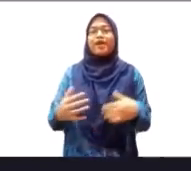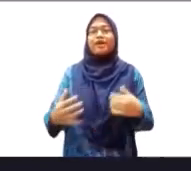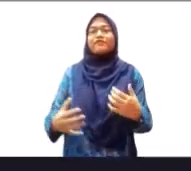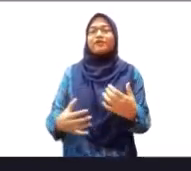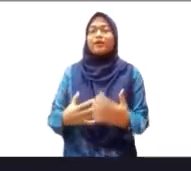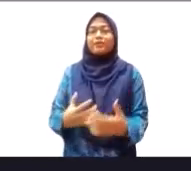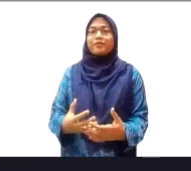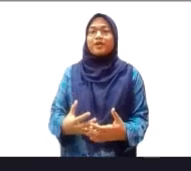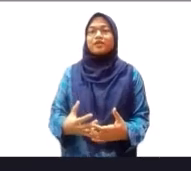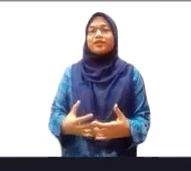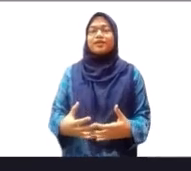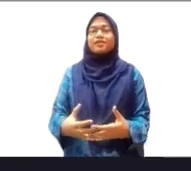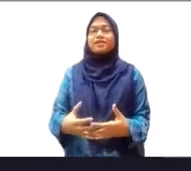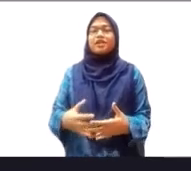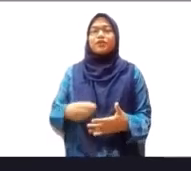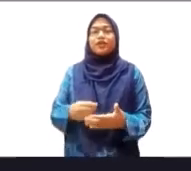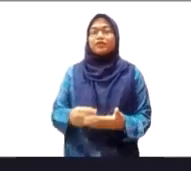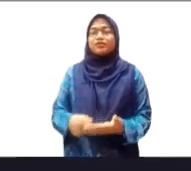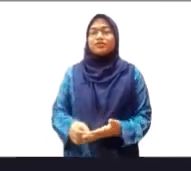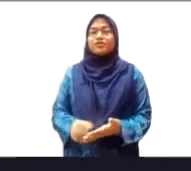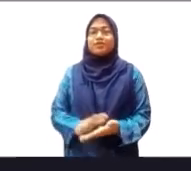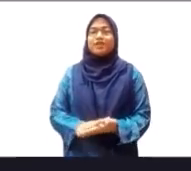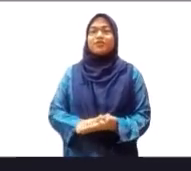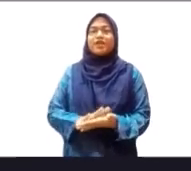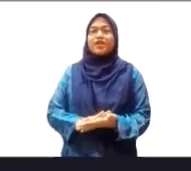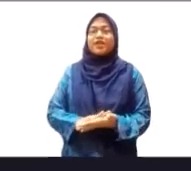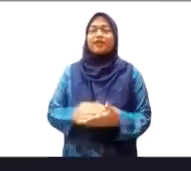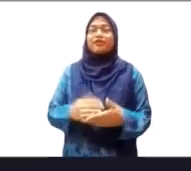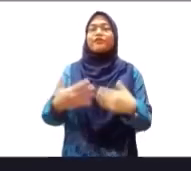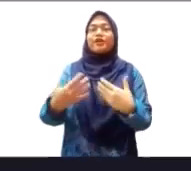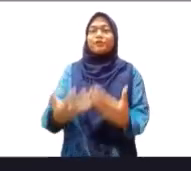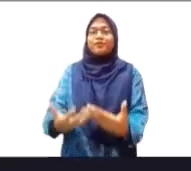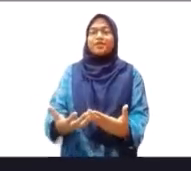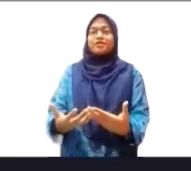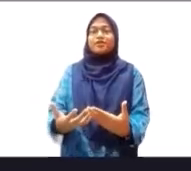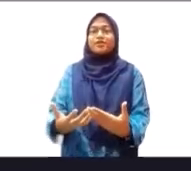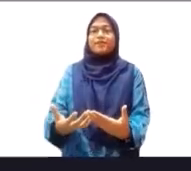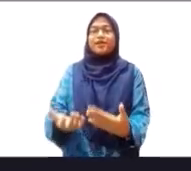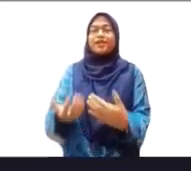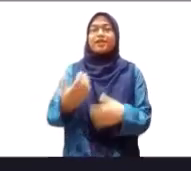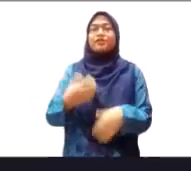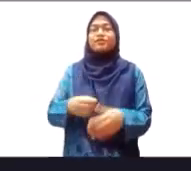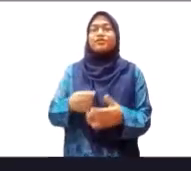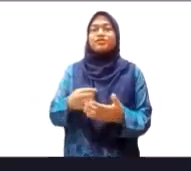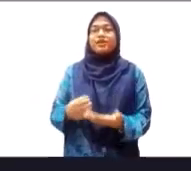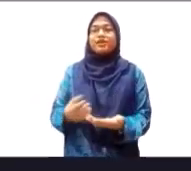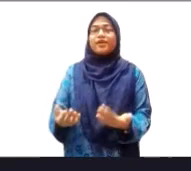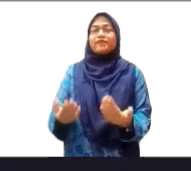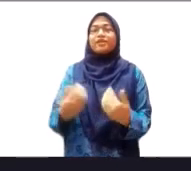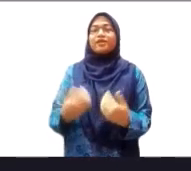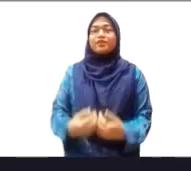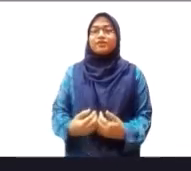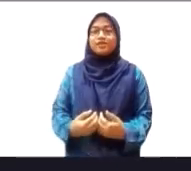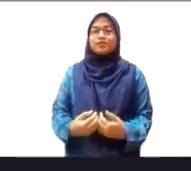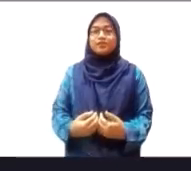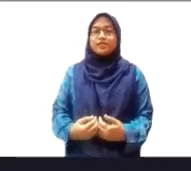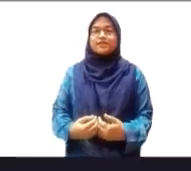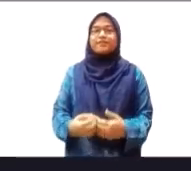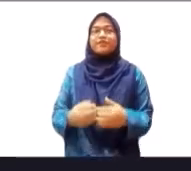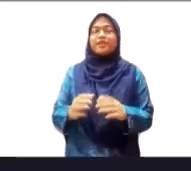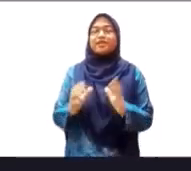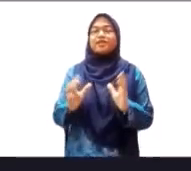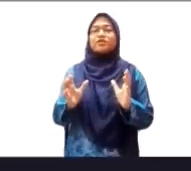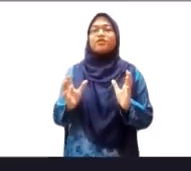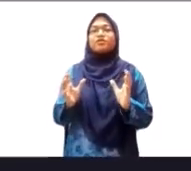if we have a whiteboard marker with us, we can also jot down and convey our message to them, and they can also jot down whatever they want to say to